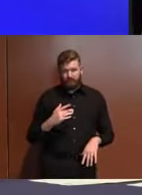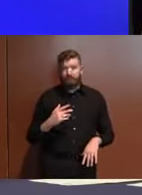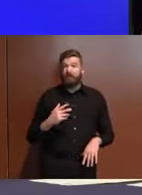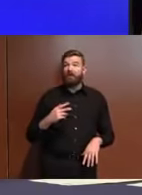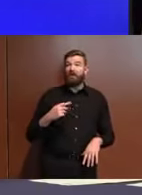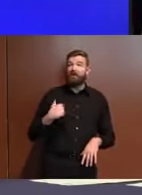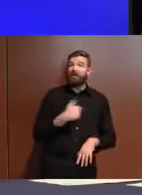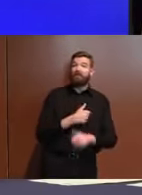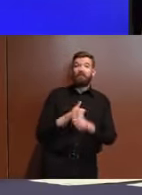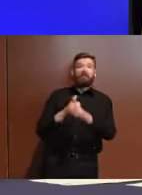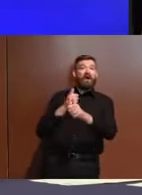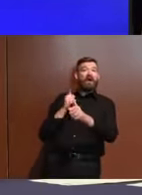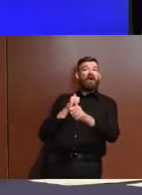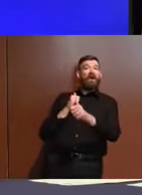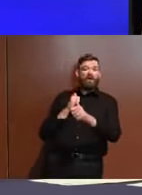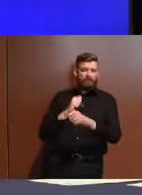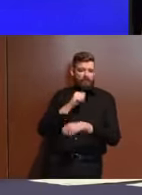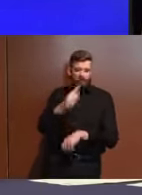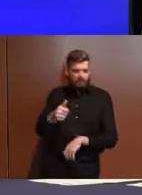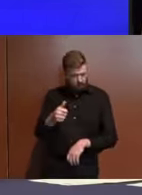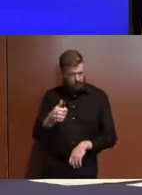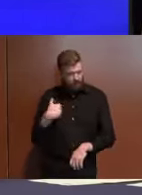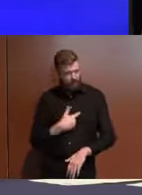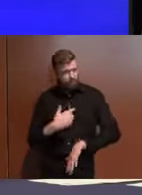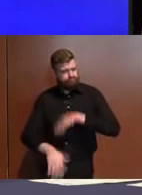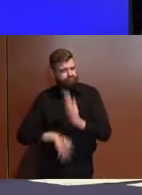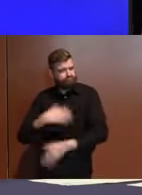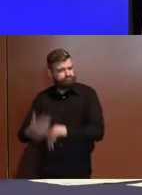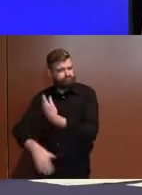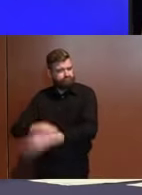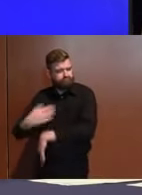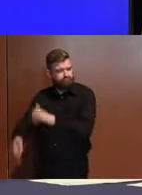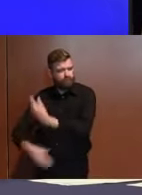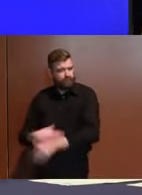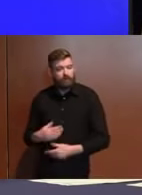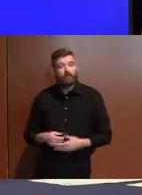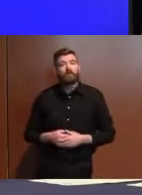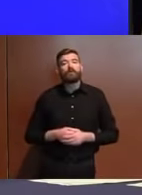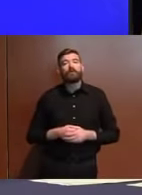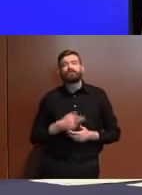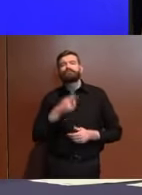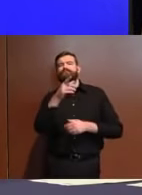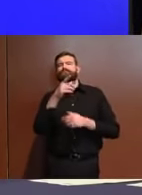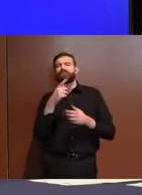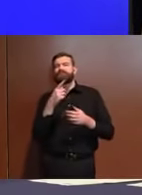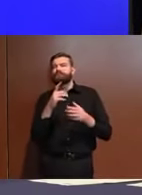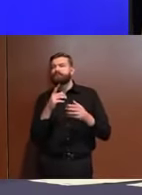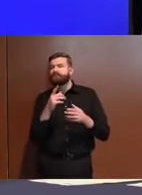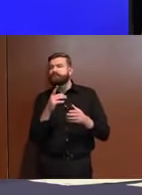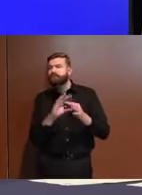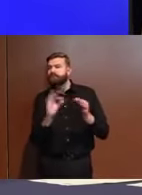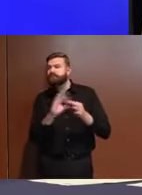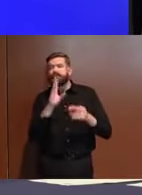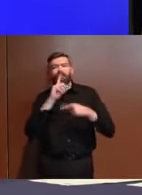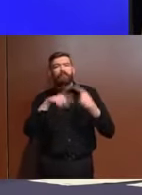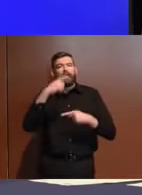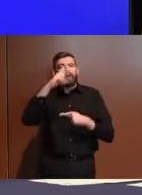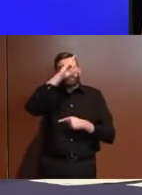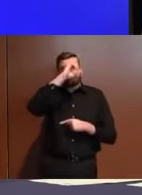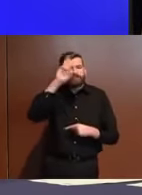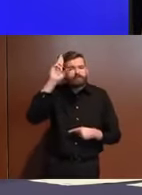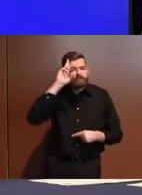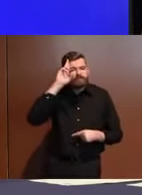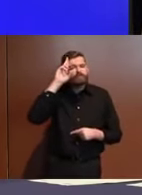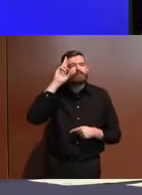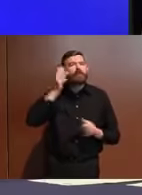hospitalization, Judy, but over to you for that. And then Pat, we're going to come back. If someone files, or Matt Placken, if someone goes online